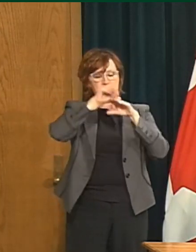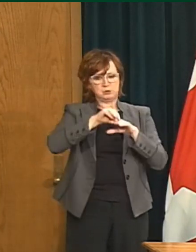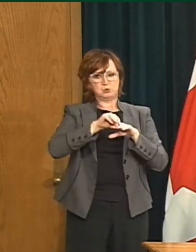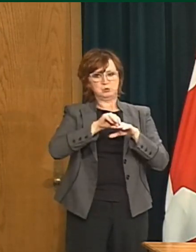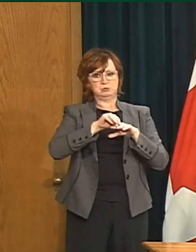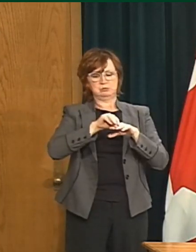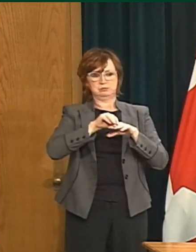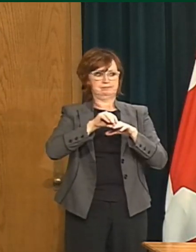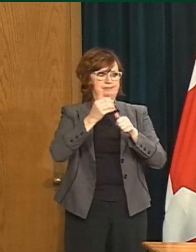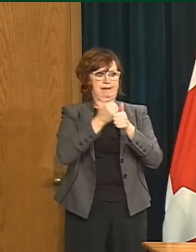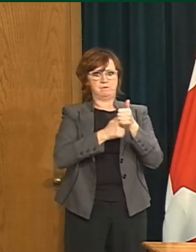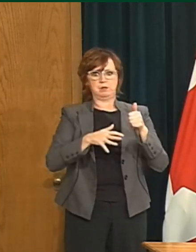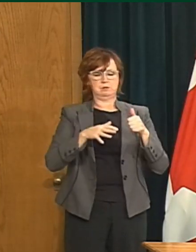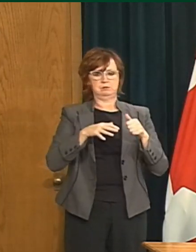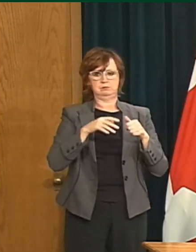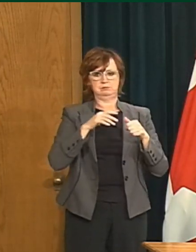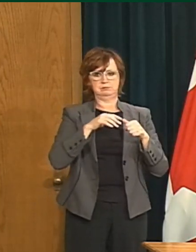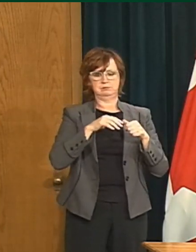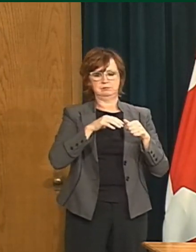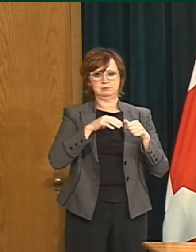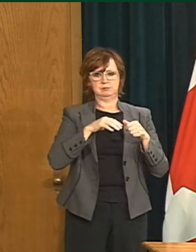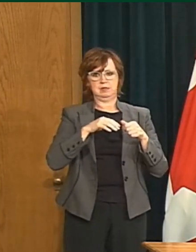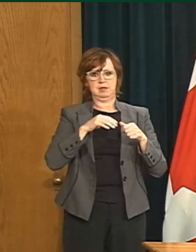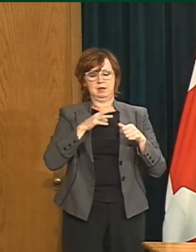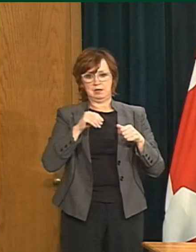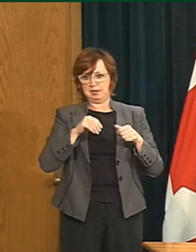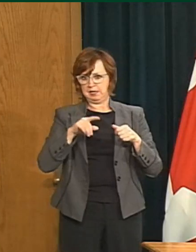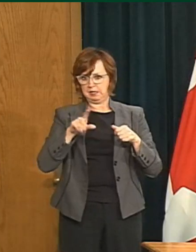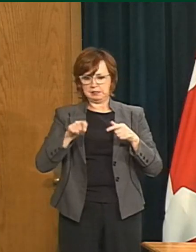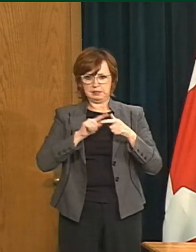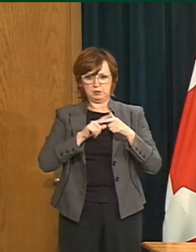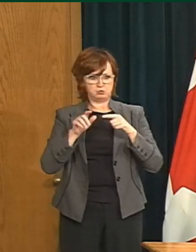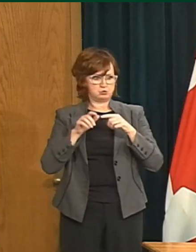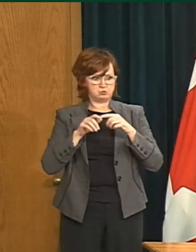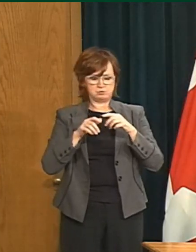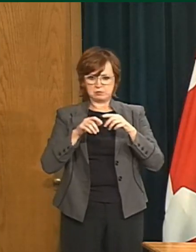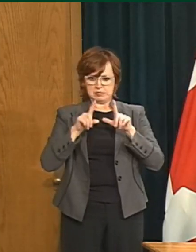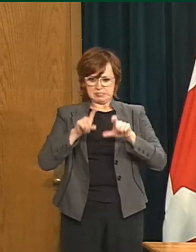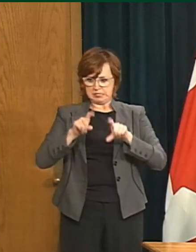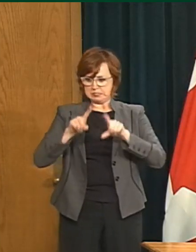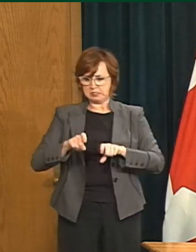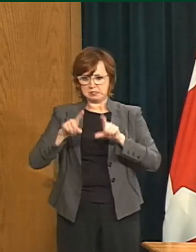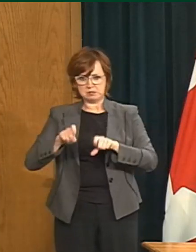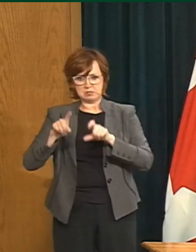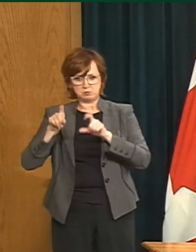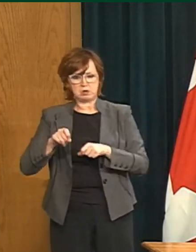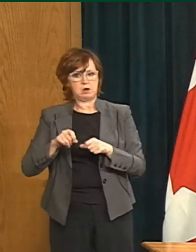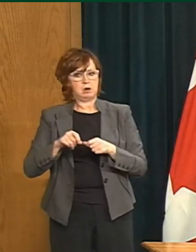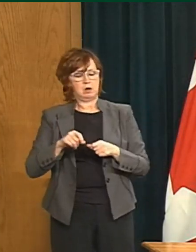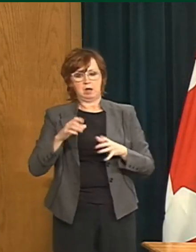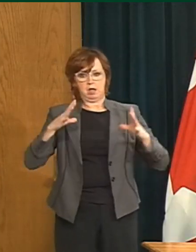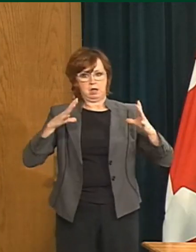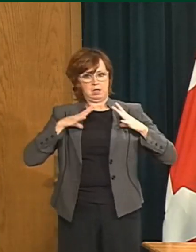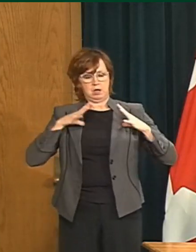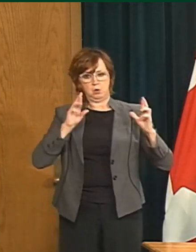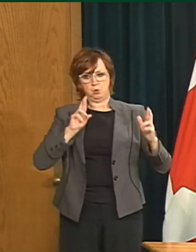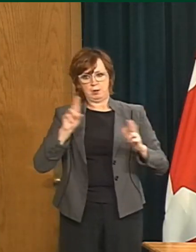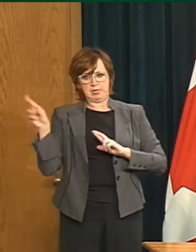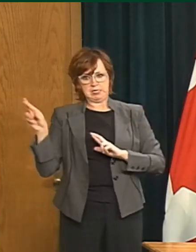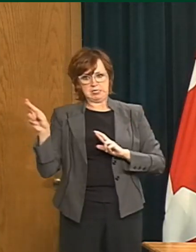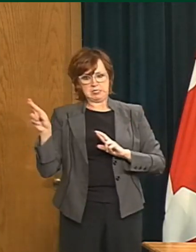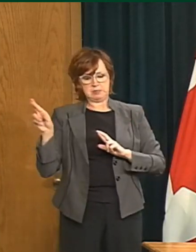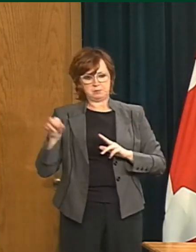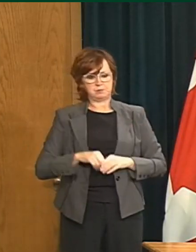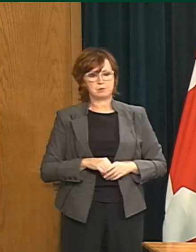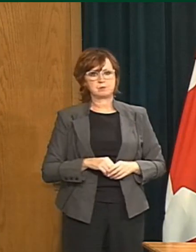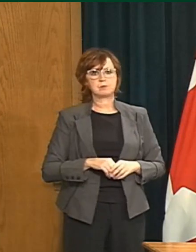that capacity in place when we are fortunate enough to get to a point where we would be able to remove restrictions and ensure that we are able